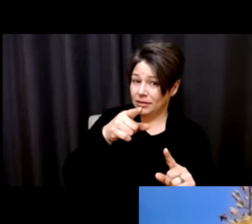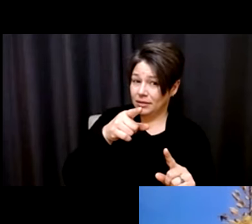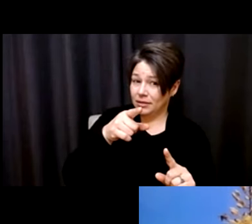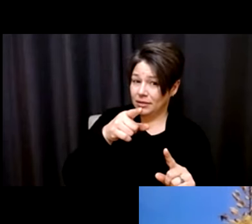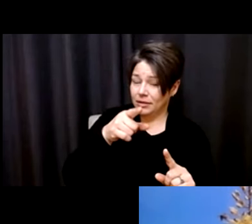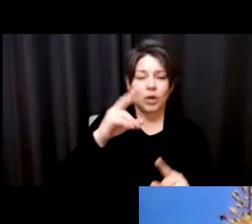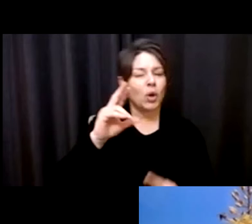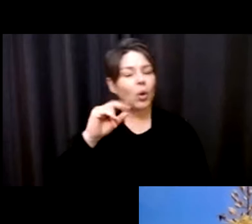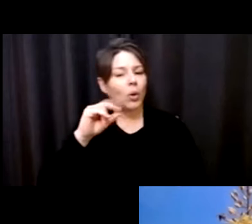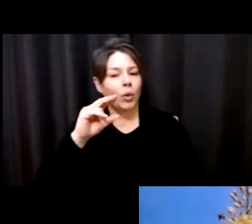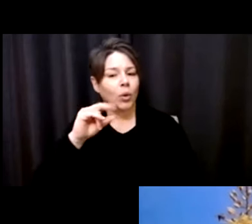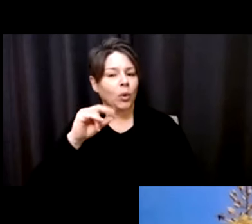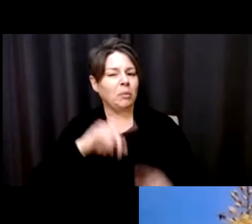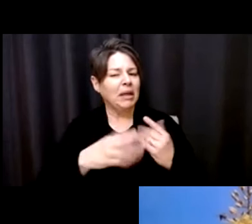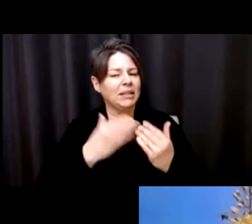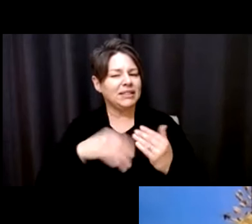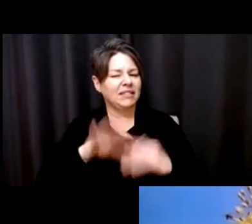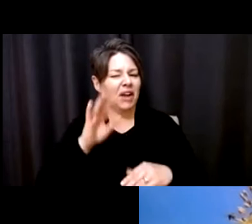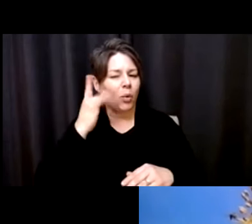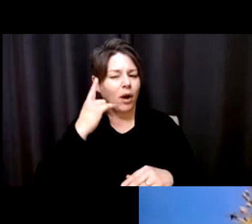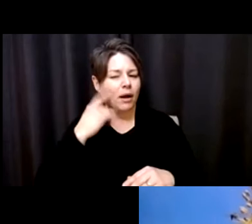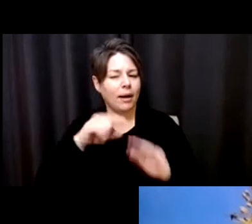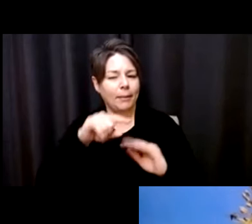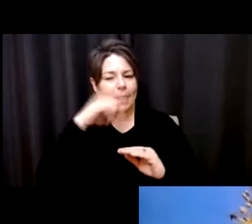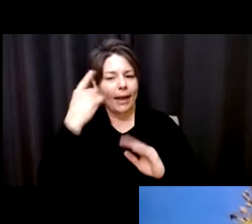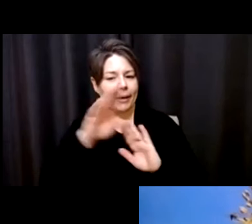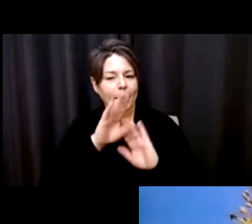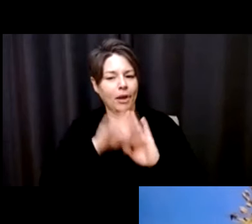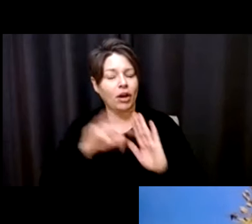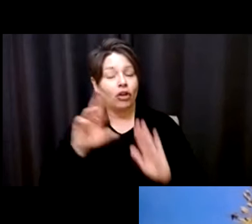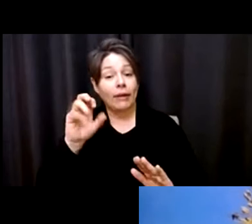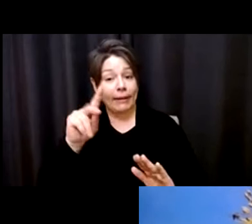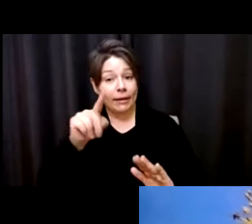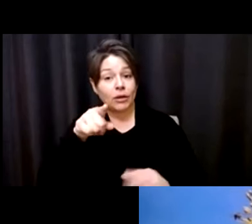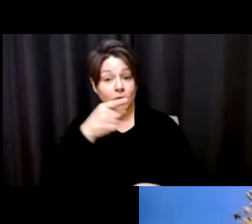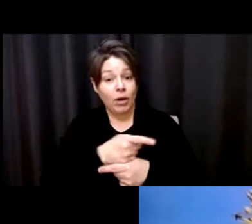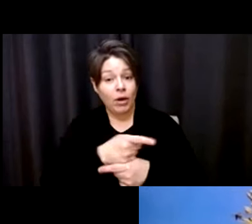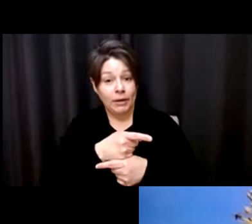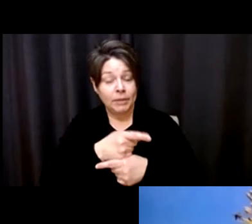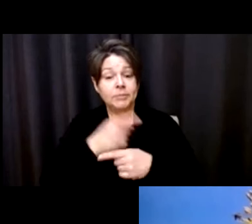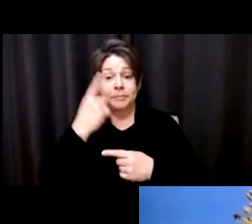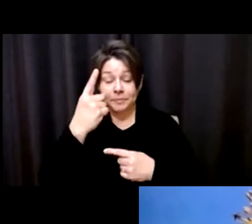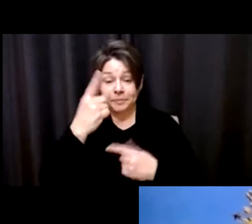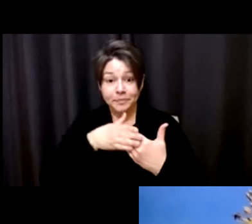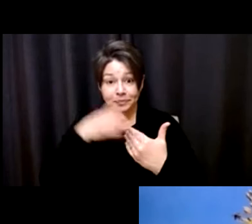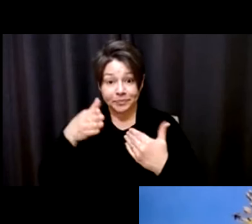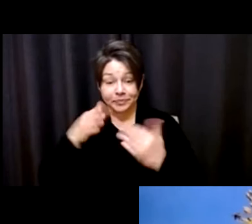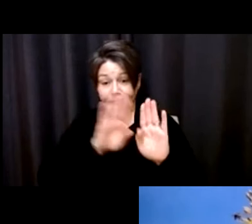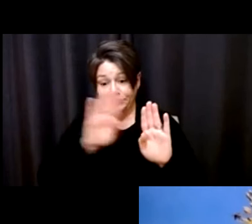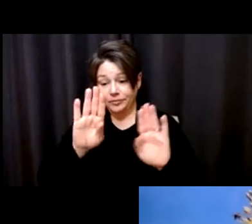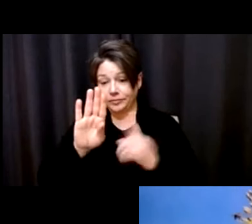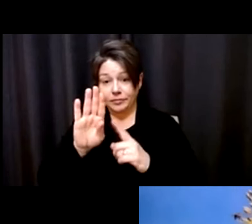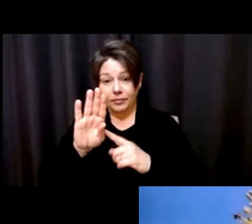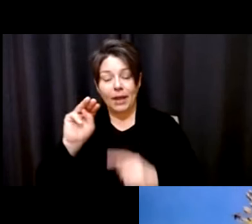No, but it's easy to find because it's got a black background. Rick, I think you are correct. The one next to it,